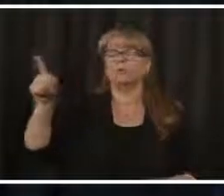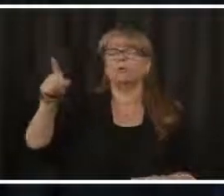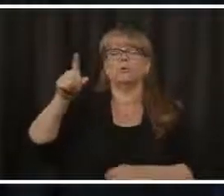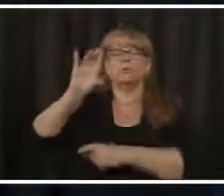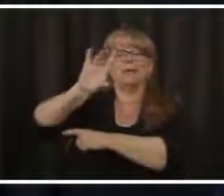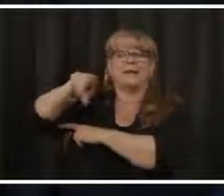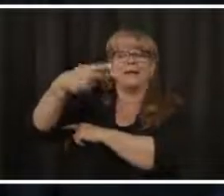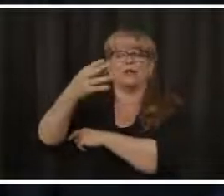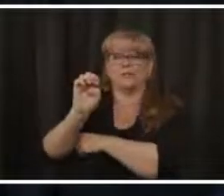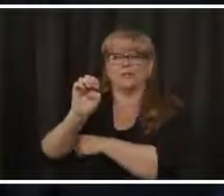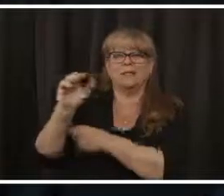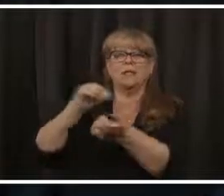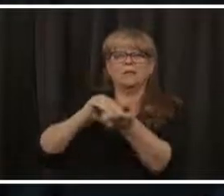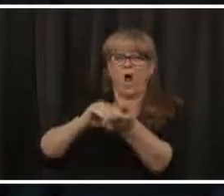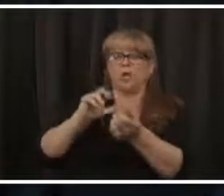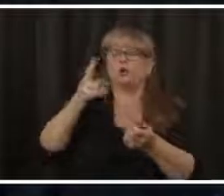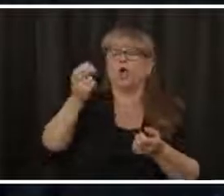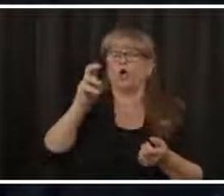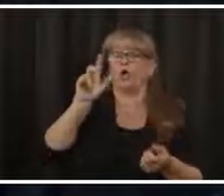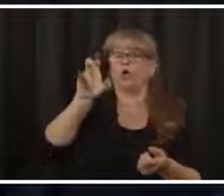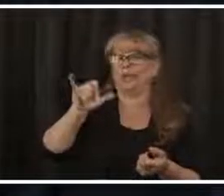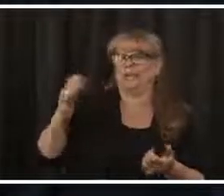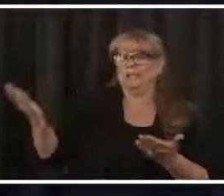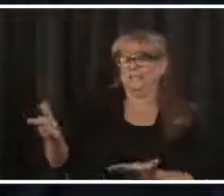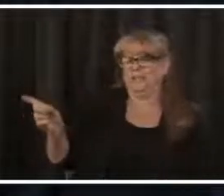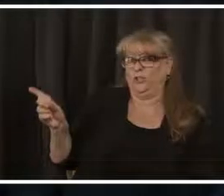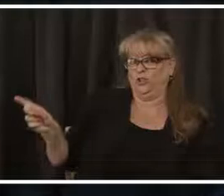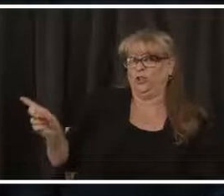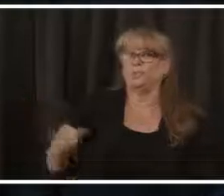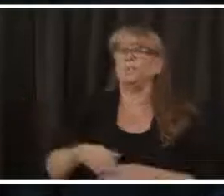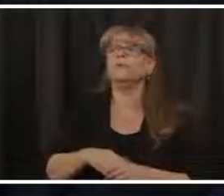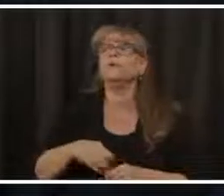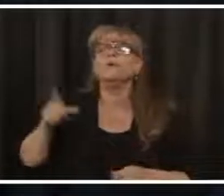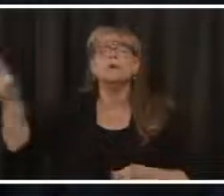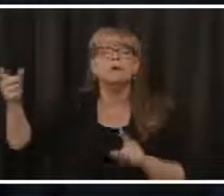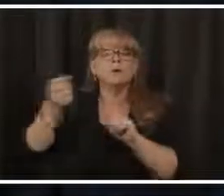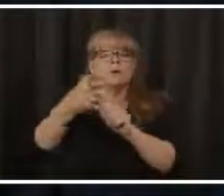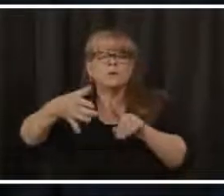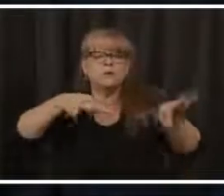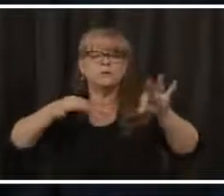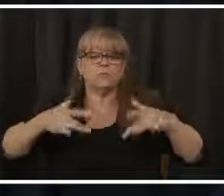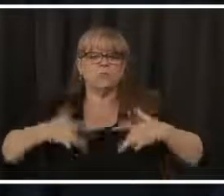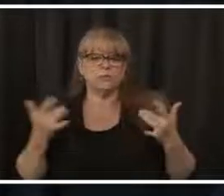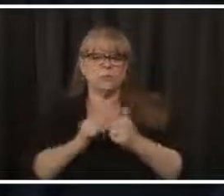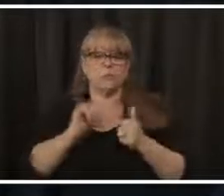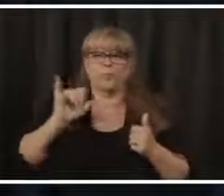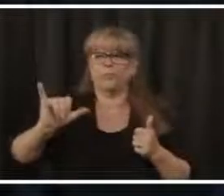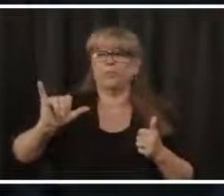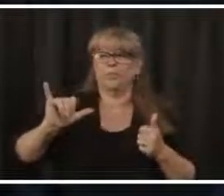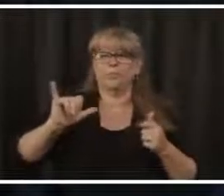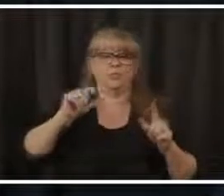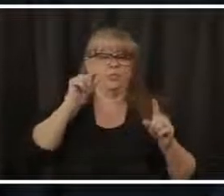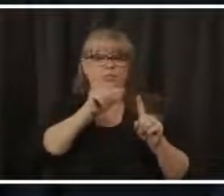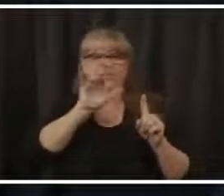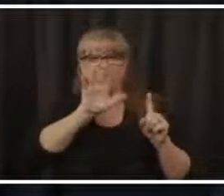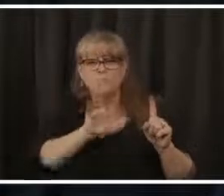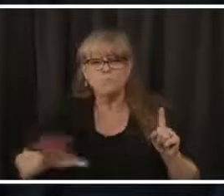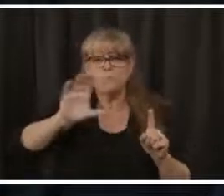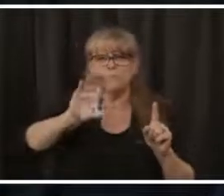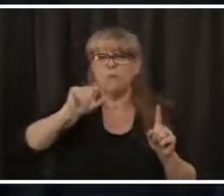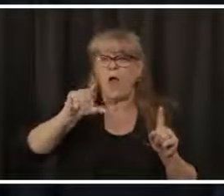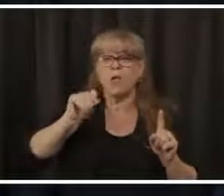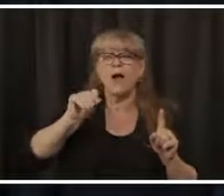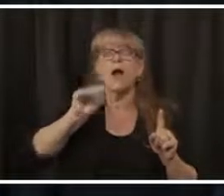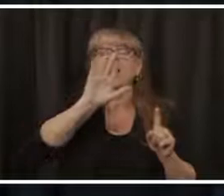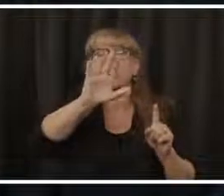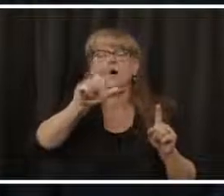walk us through something that some data from Colorado that shouldn't come as a surprise, but it's basically showing